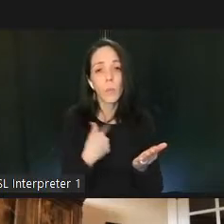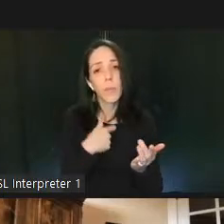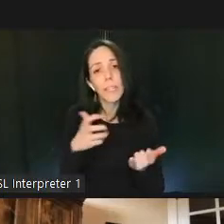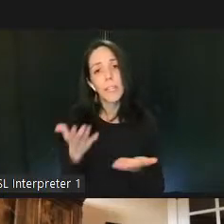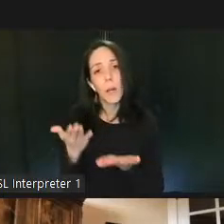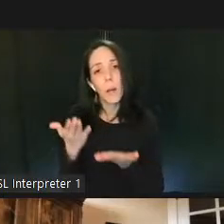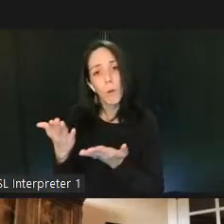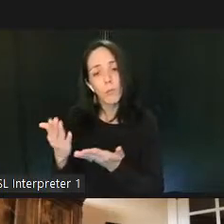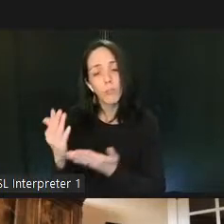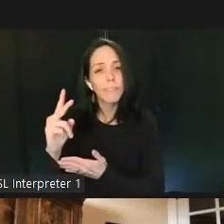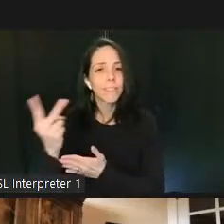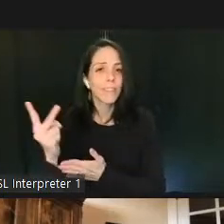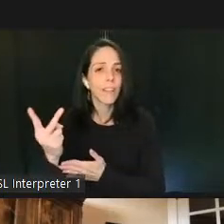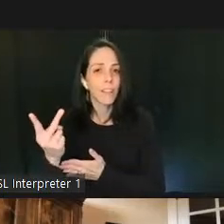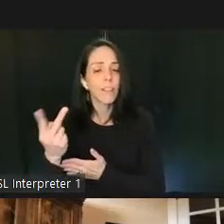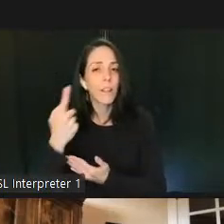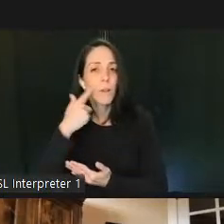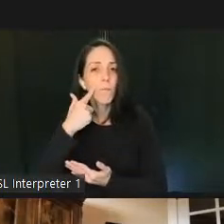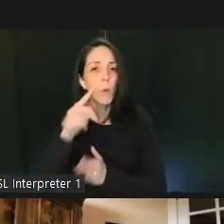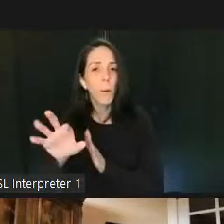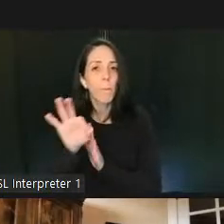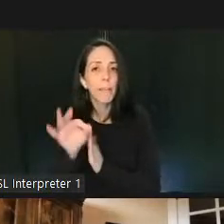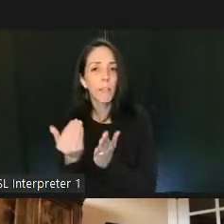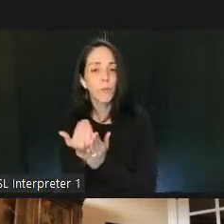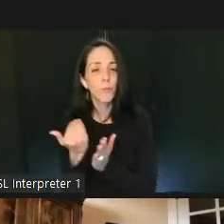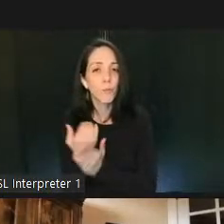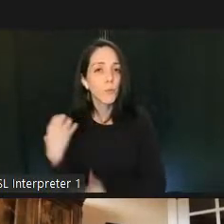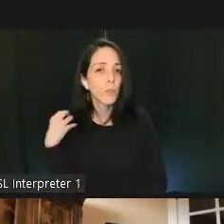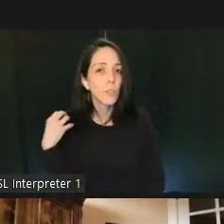and a second for the new chair, please.